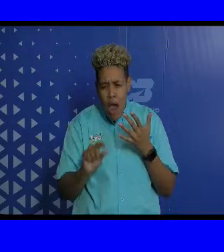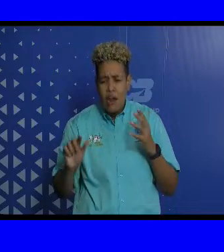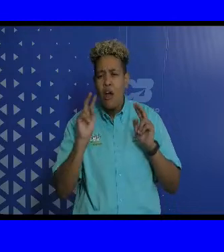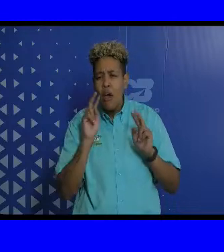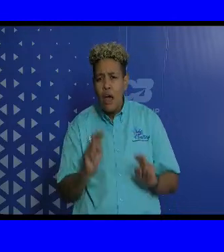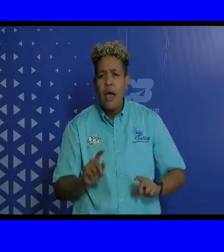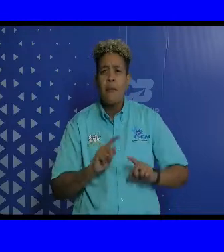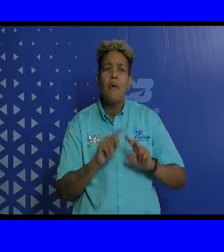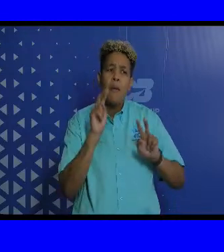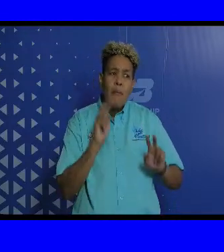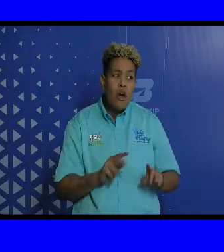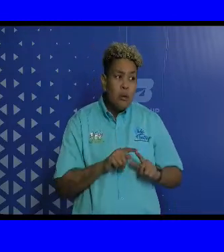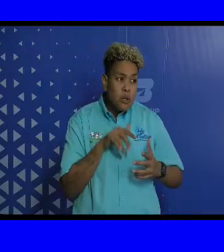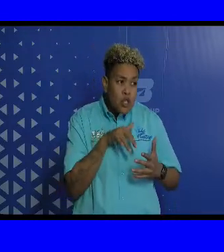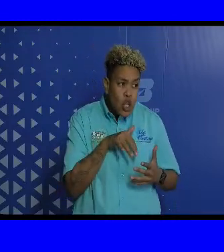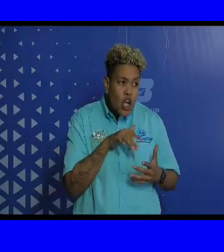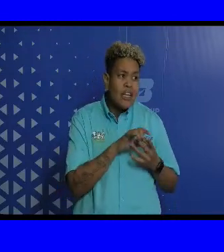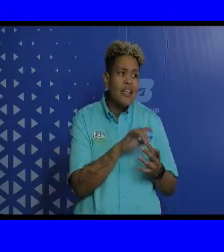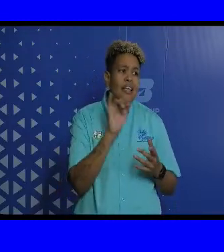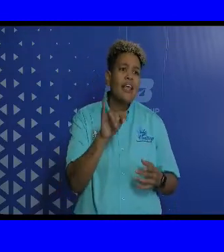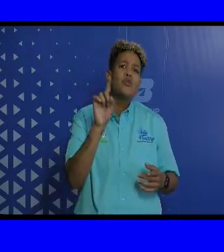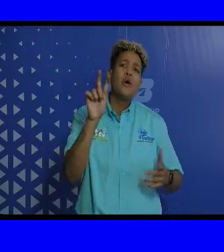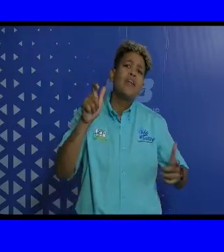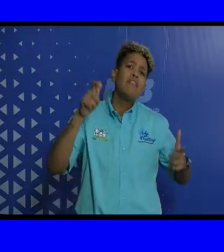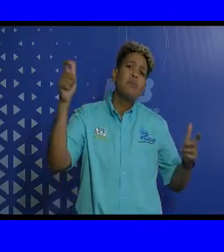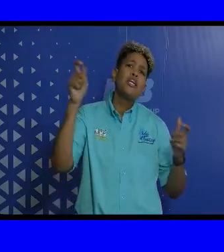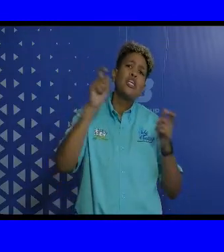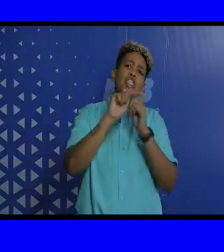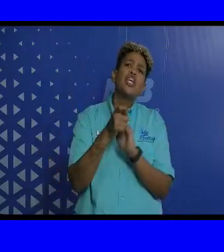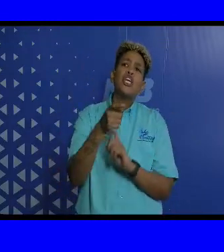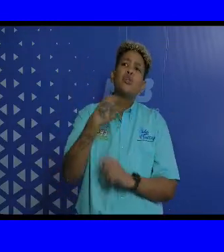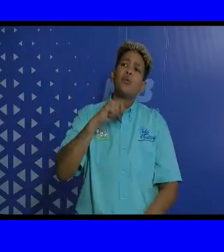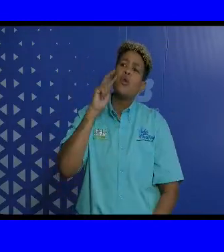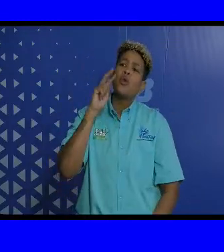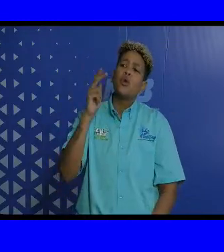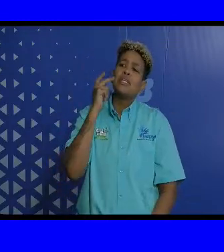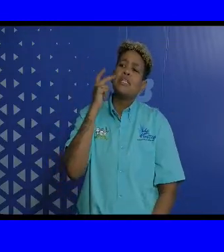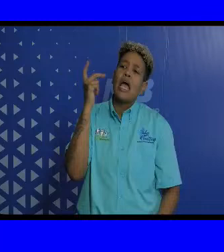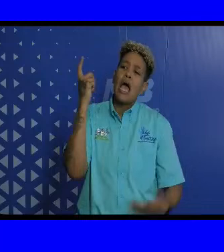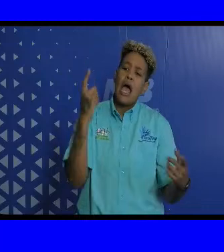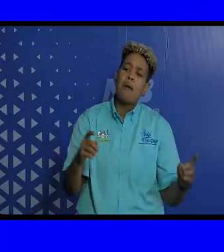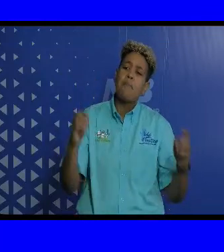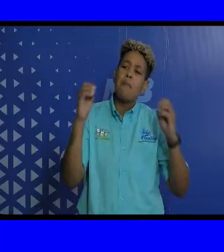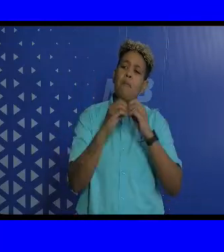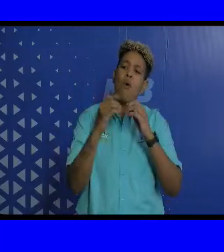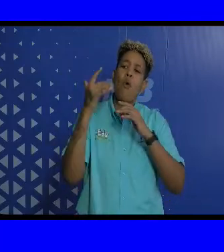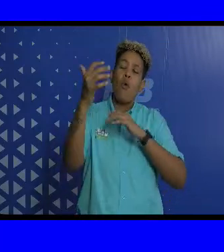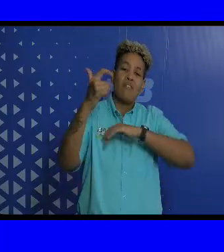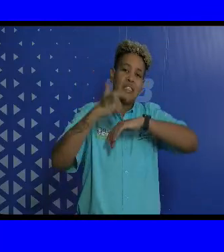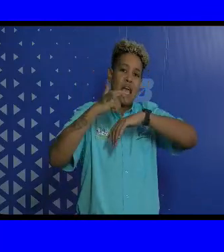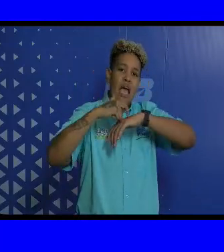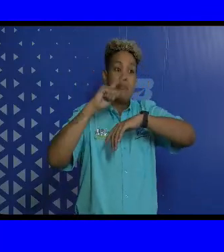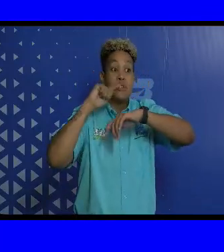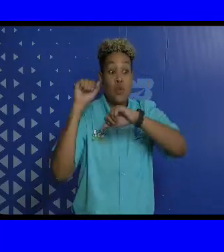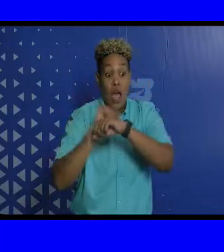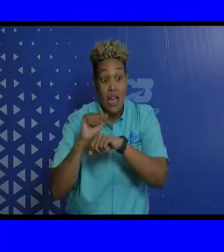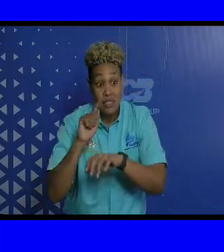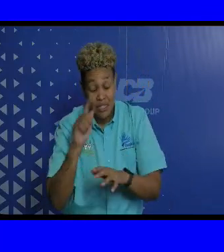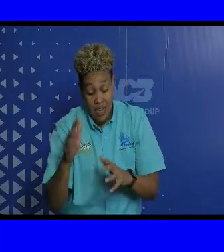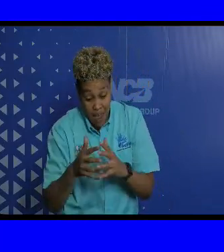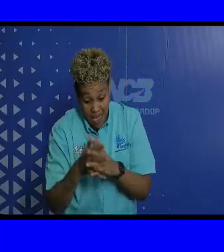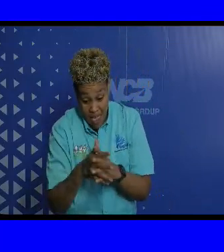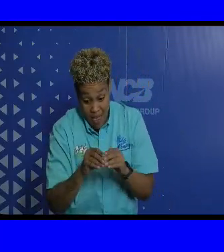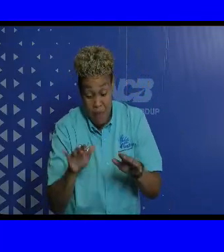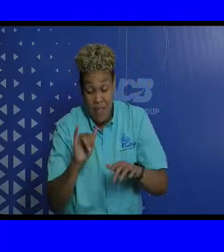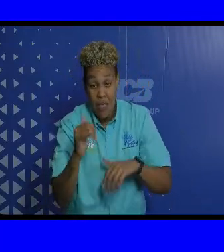and monitoring it and studying it. And that is one of the big changes that we will look to see happen more over time is to actually embed